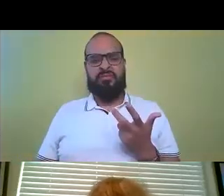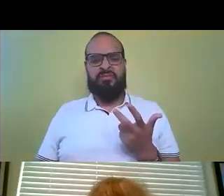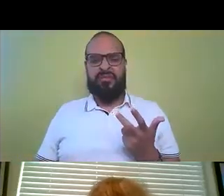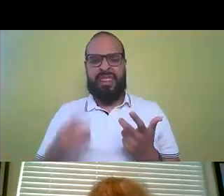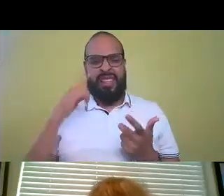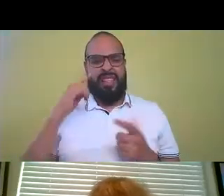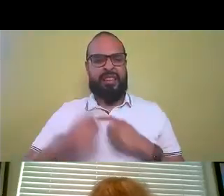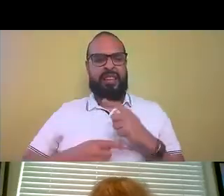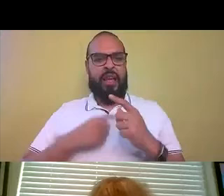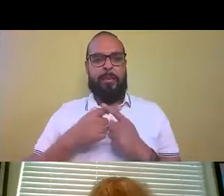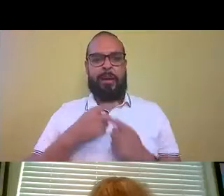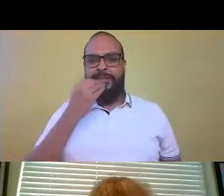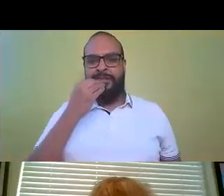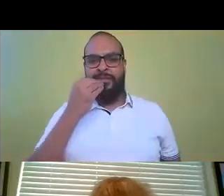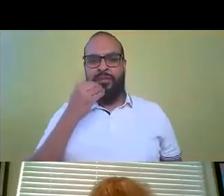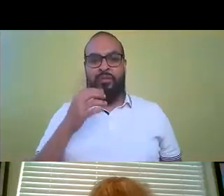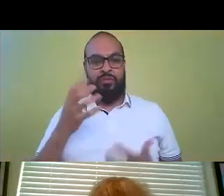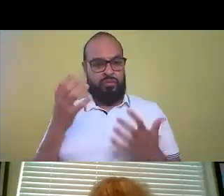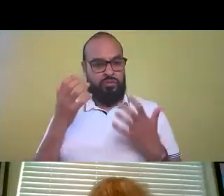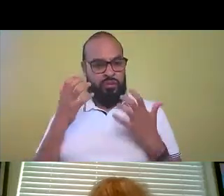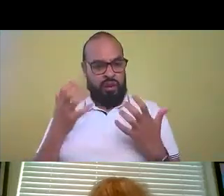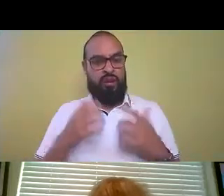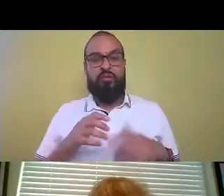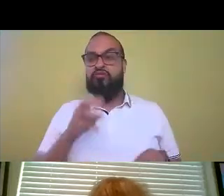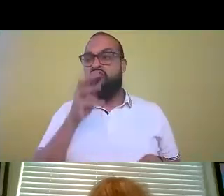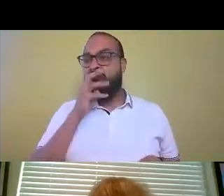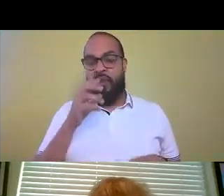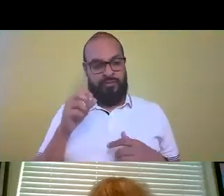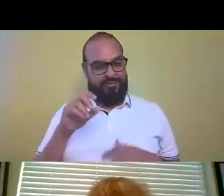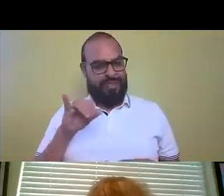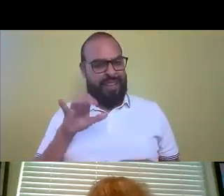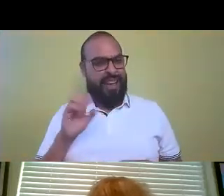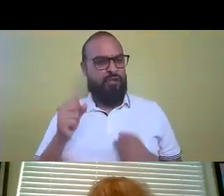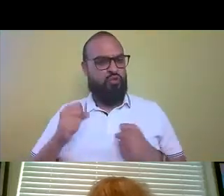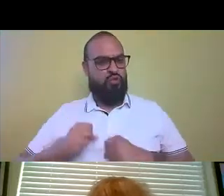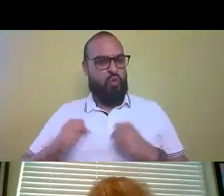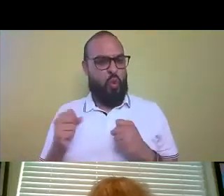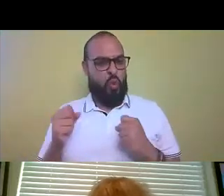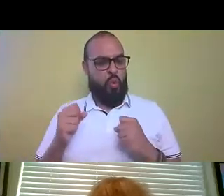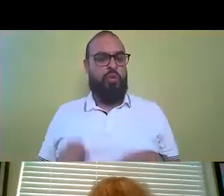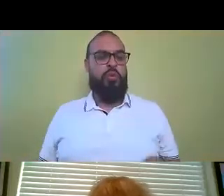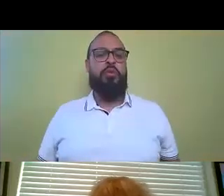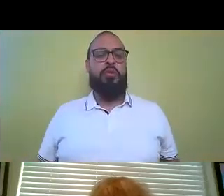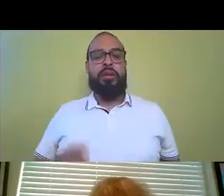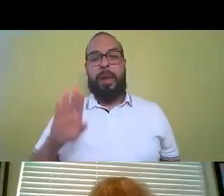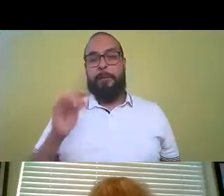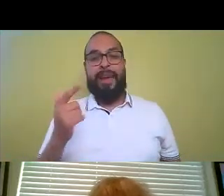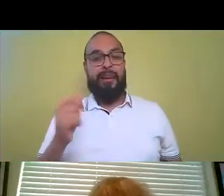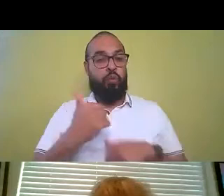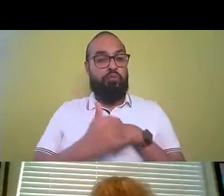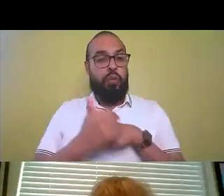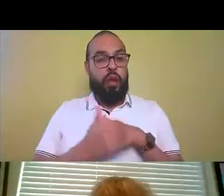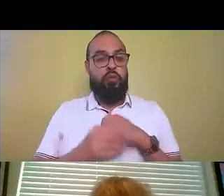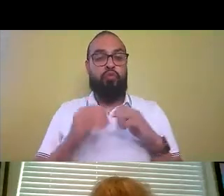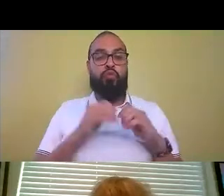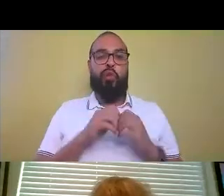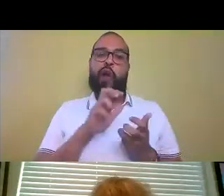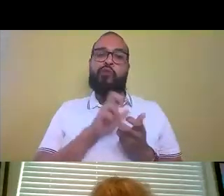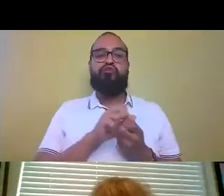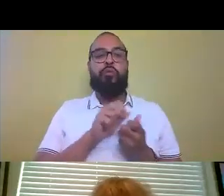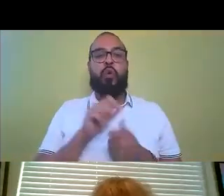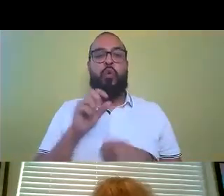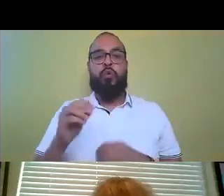bagel? Do I want to ice up the water bottle so that the water is alerting because it's also